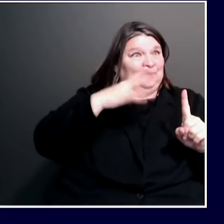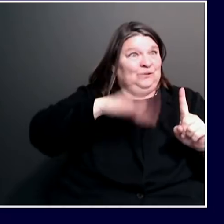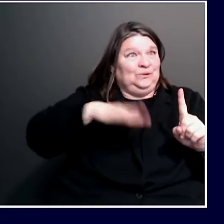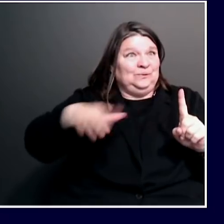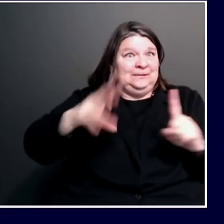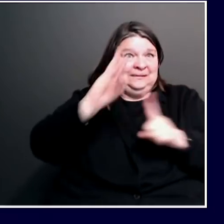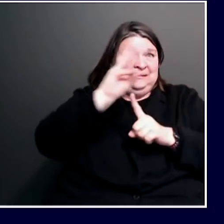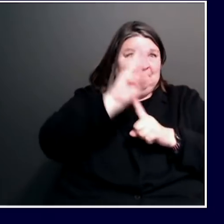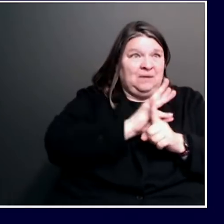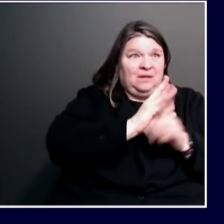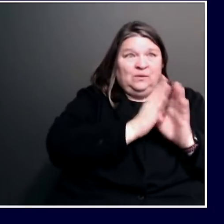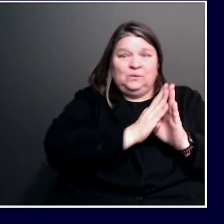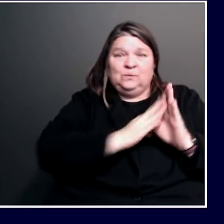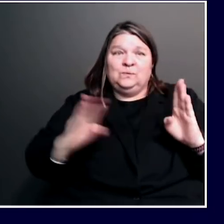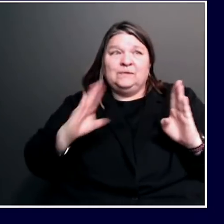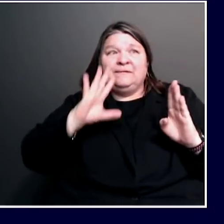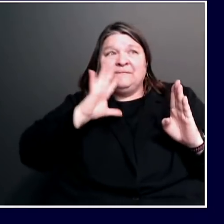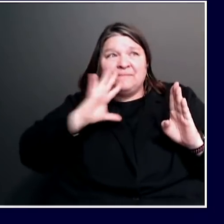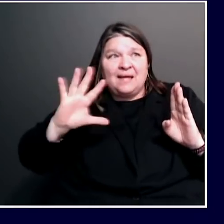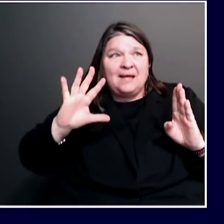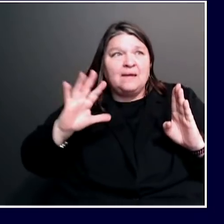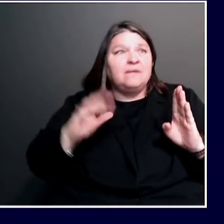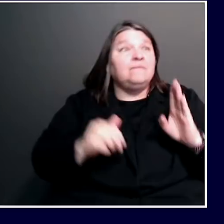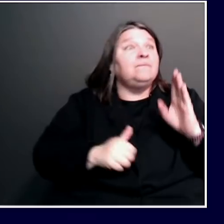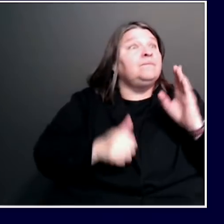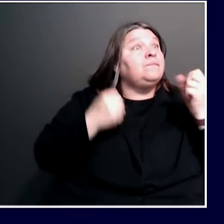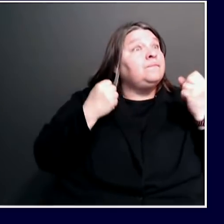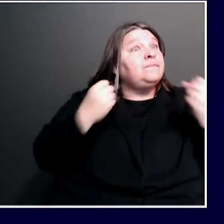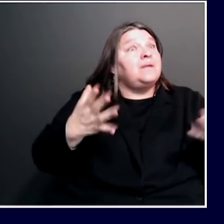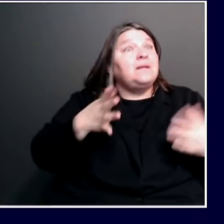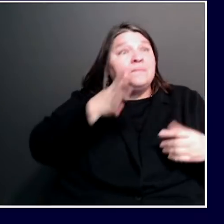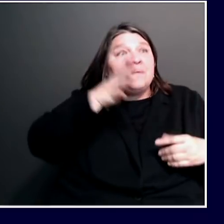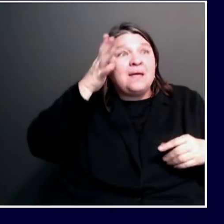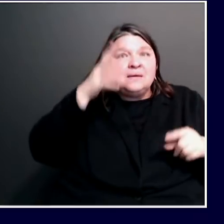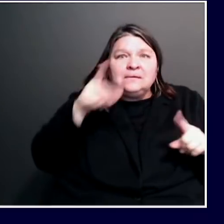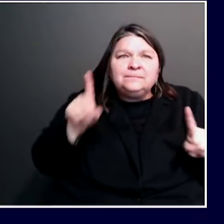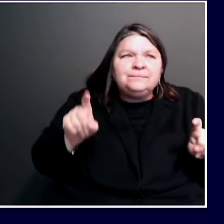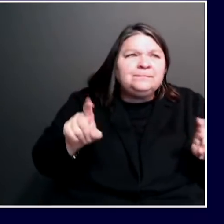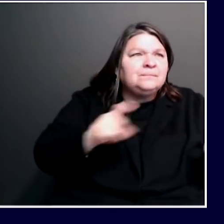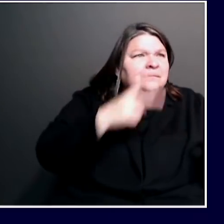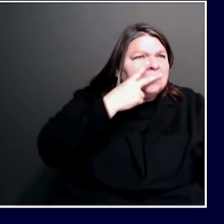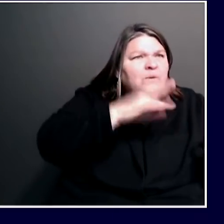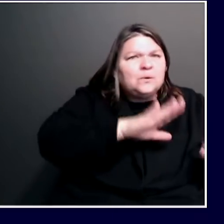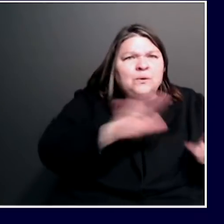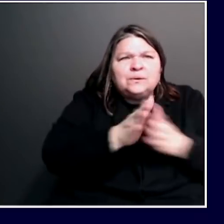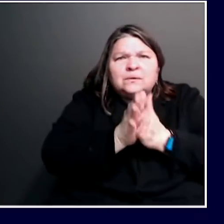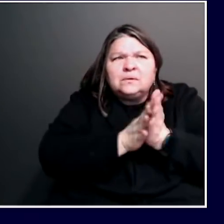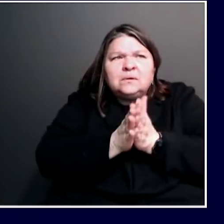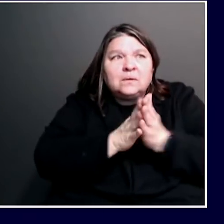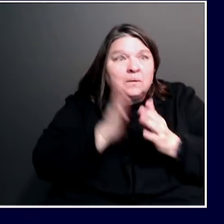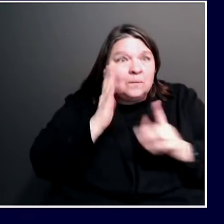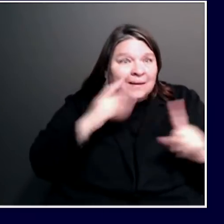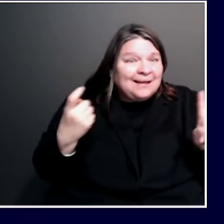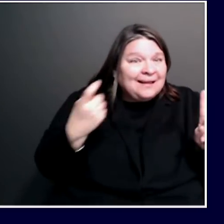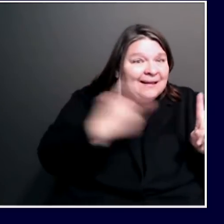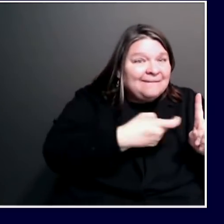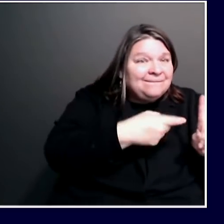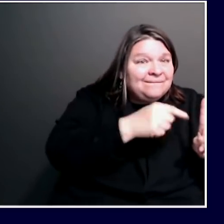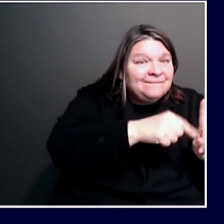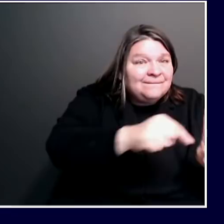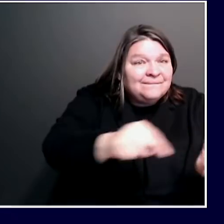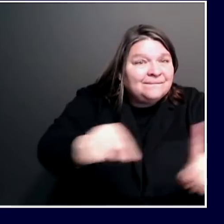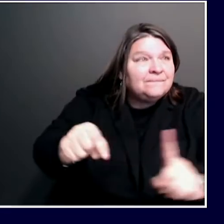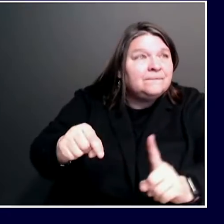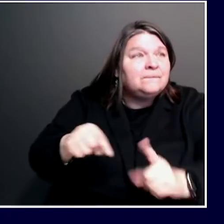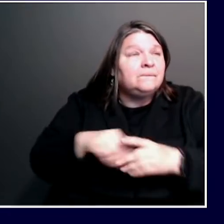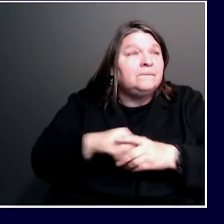their willingness to get their kids vaccinated. And they compared it to a similar point before the 5 to